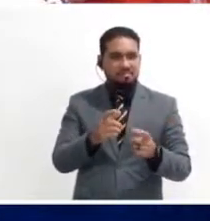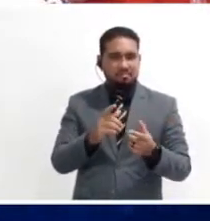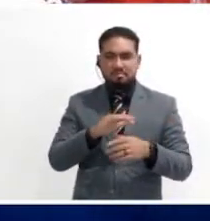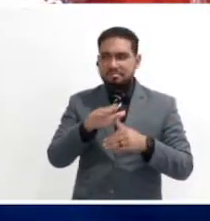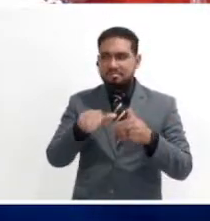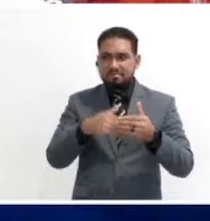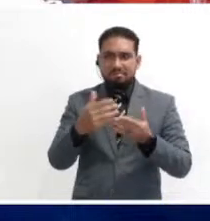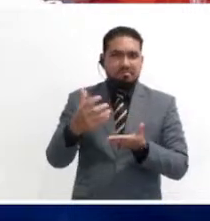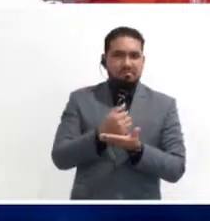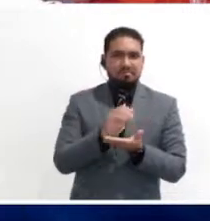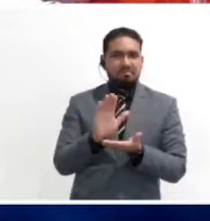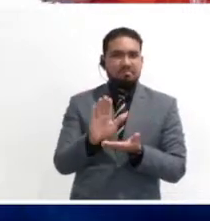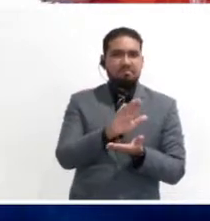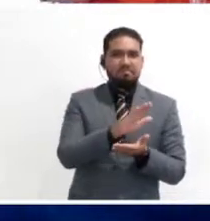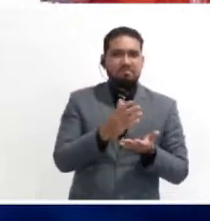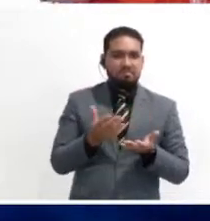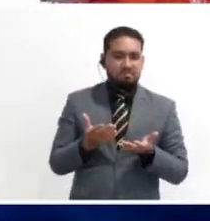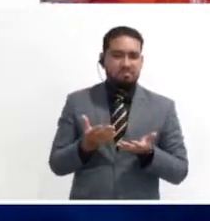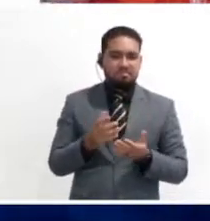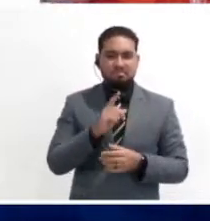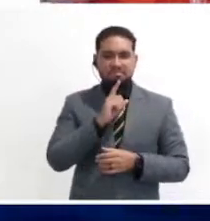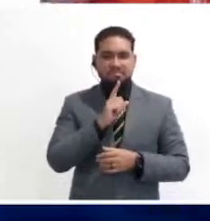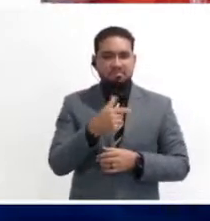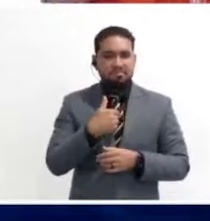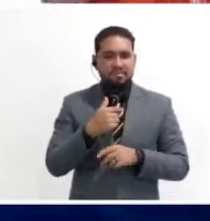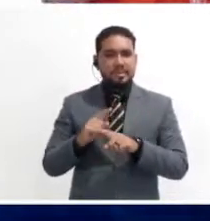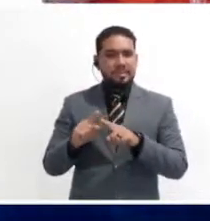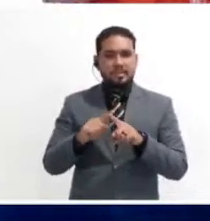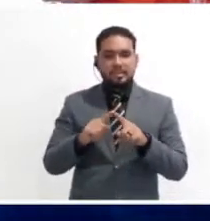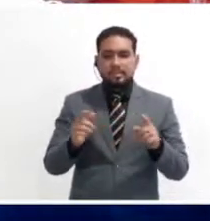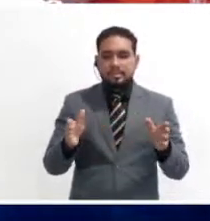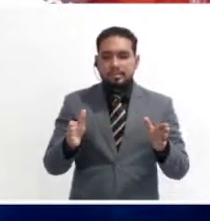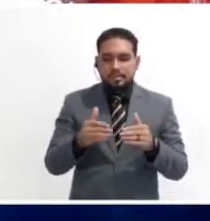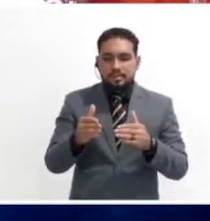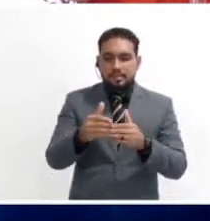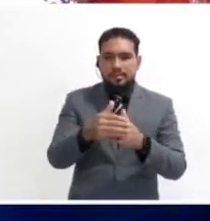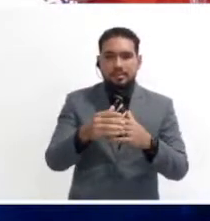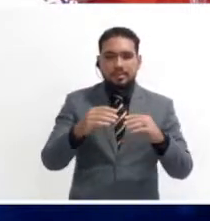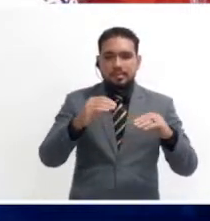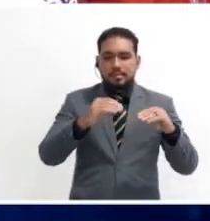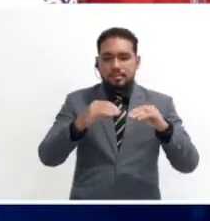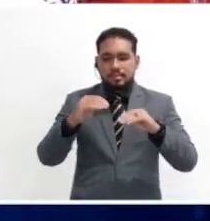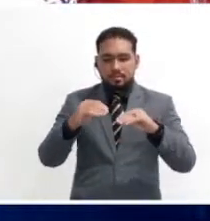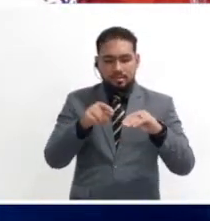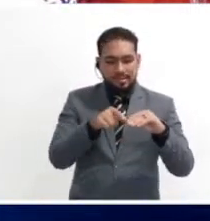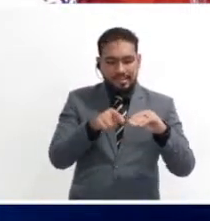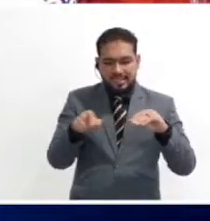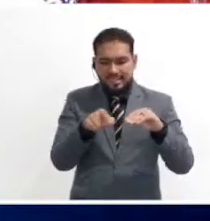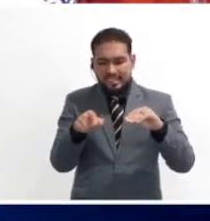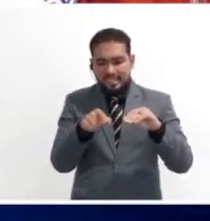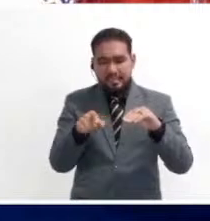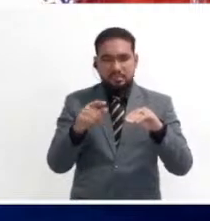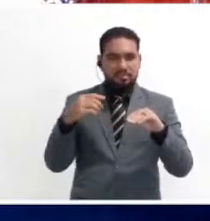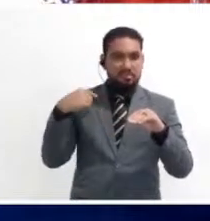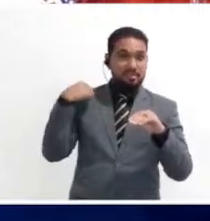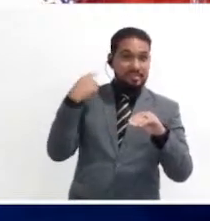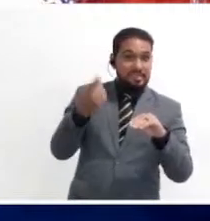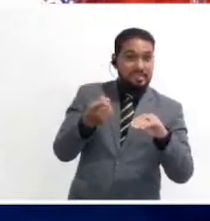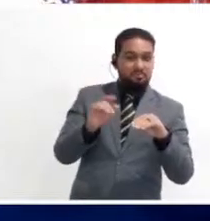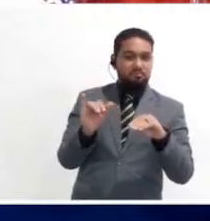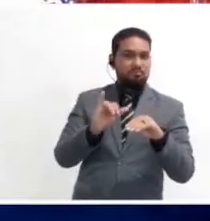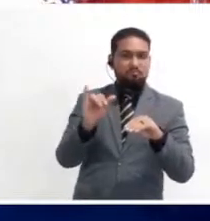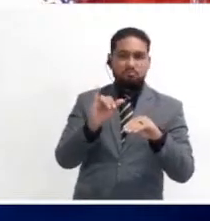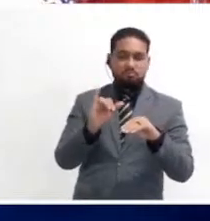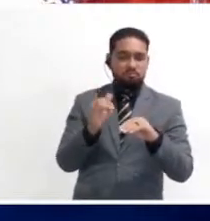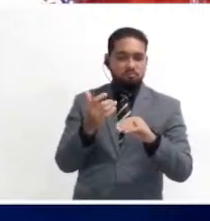shape packages. We call them transistor outline packages, but they can be quite complex today versus the